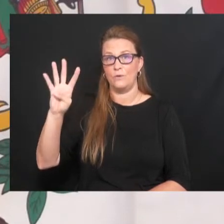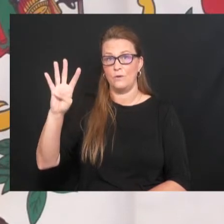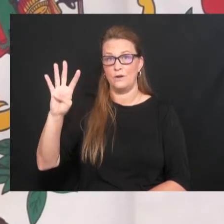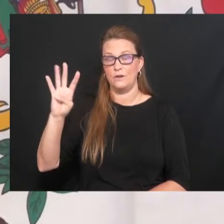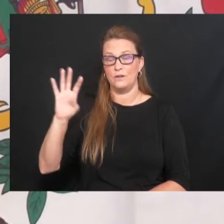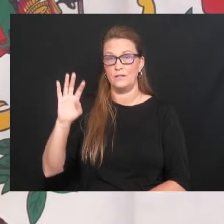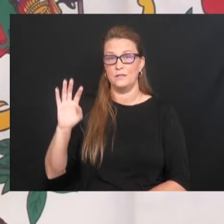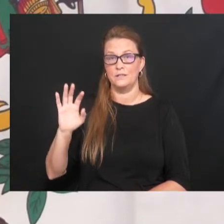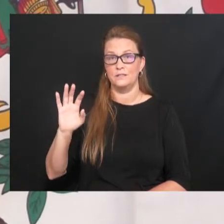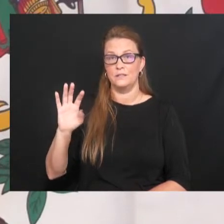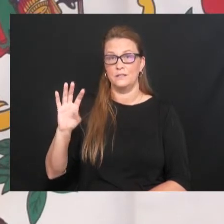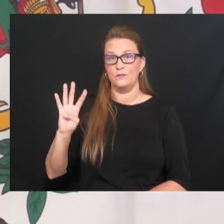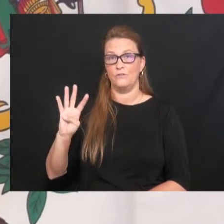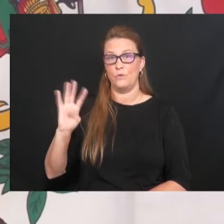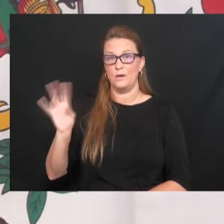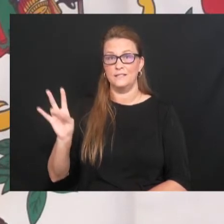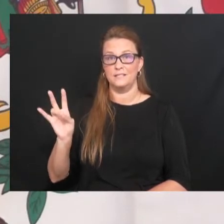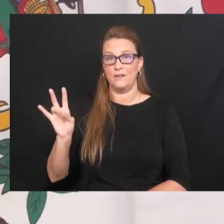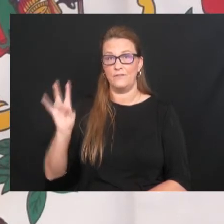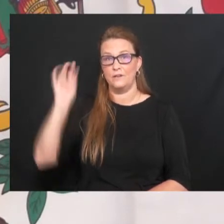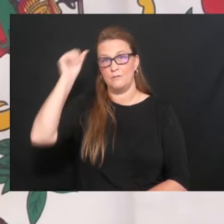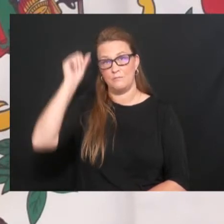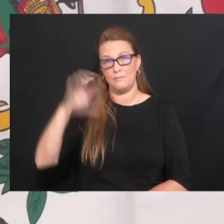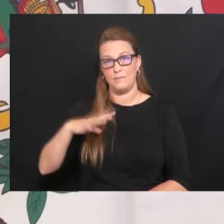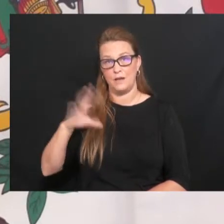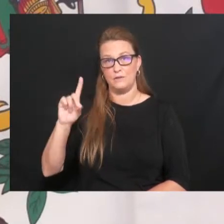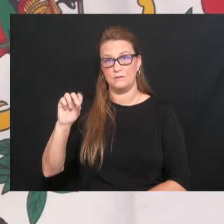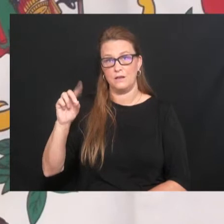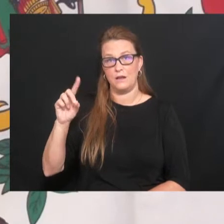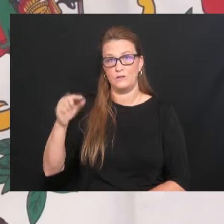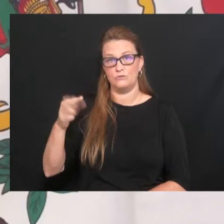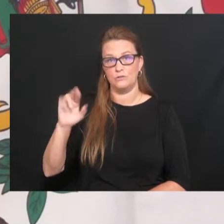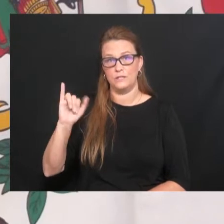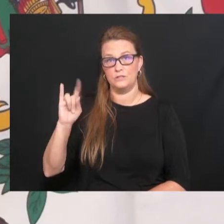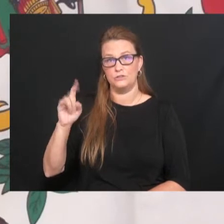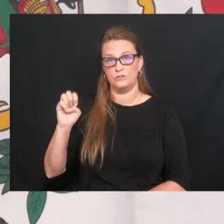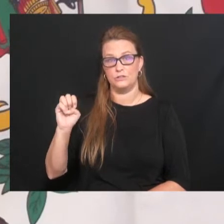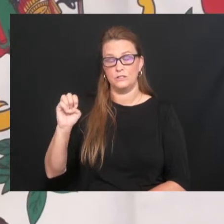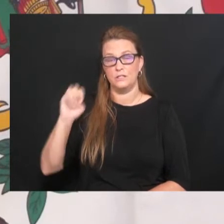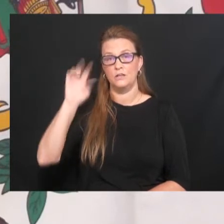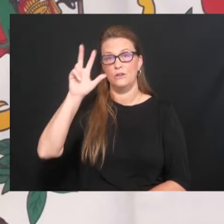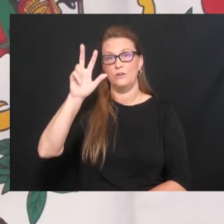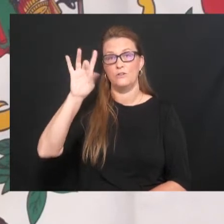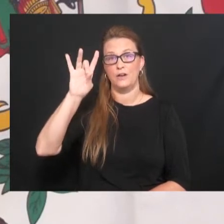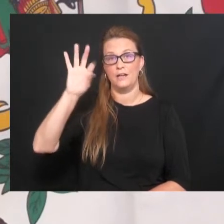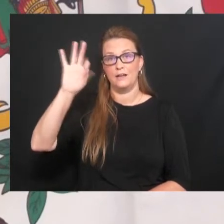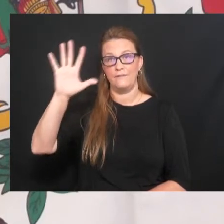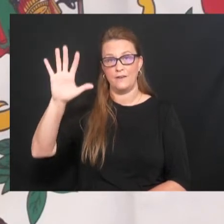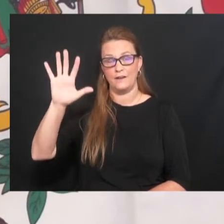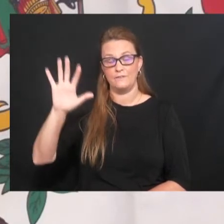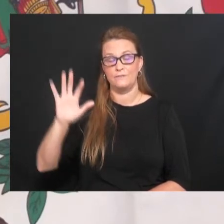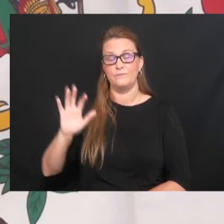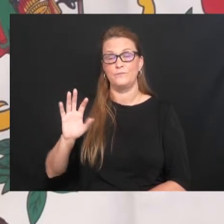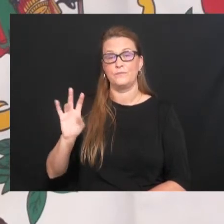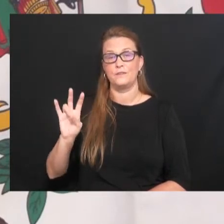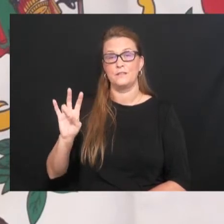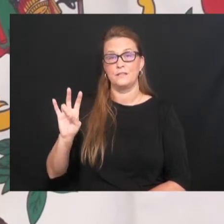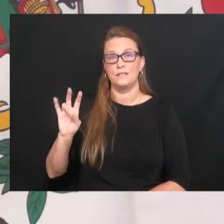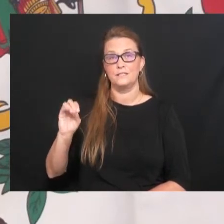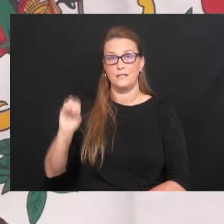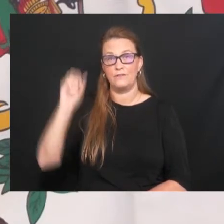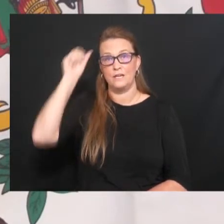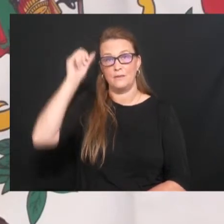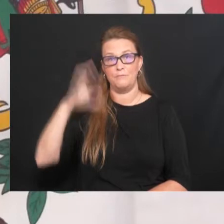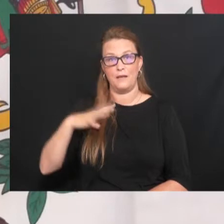death, a 47-year-old male from Doddridge County. The 3,895th death, a 70-year-old male